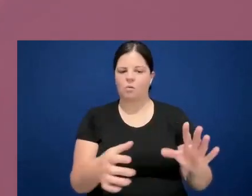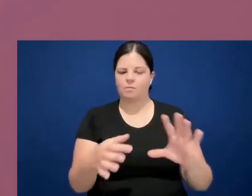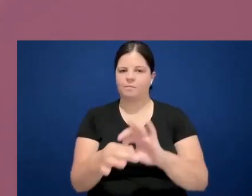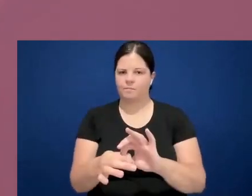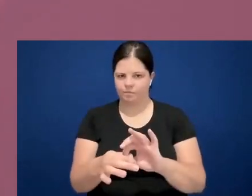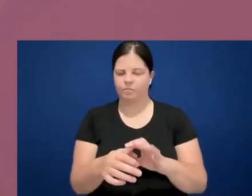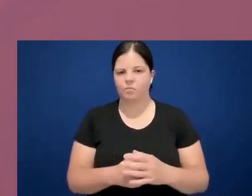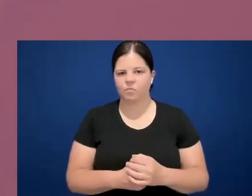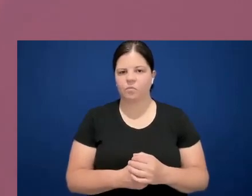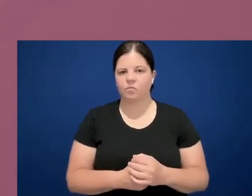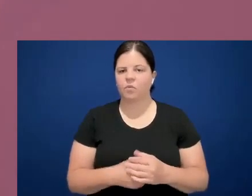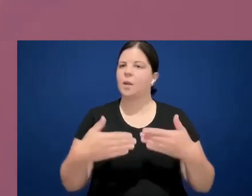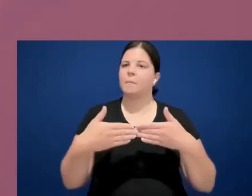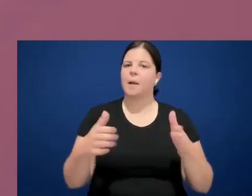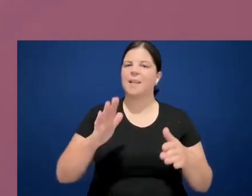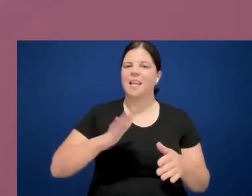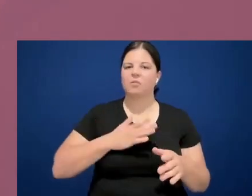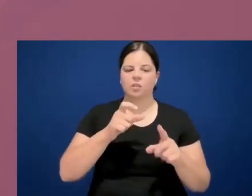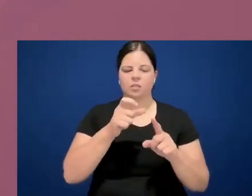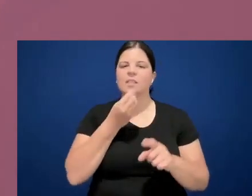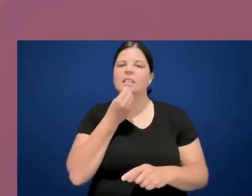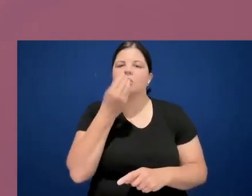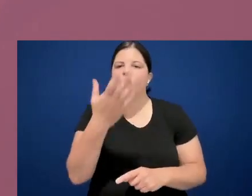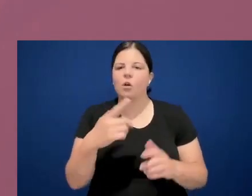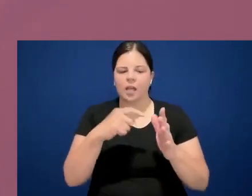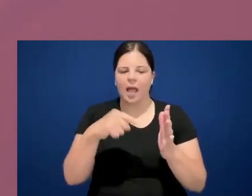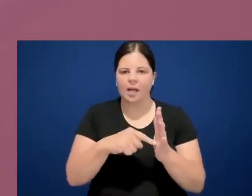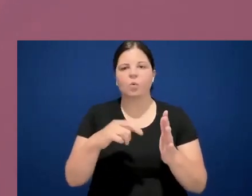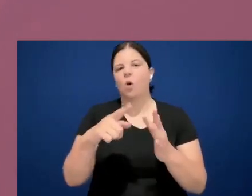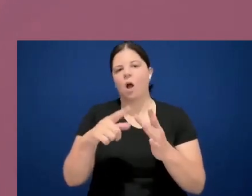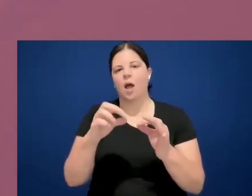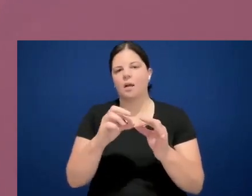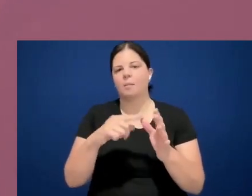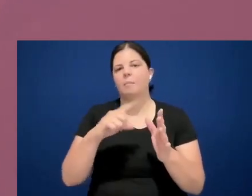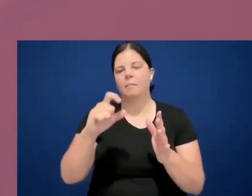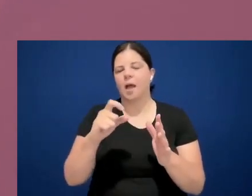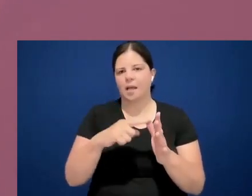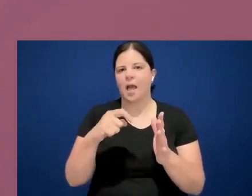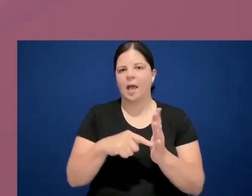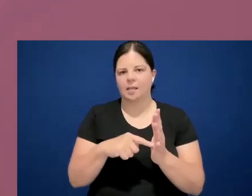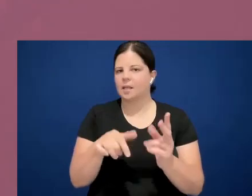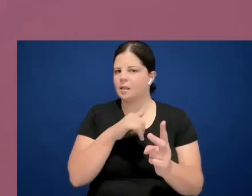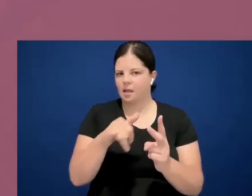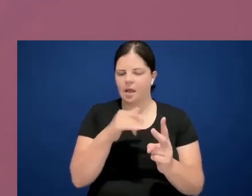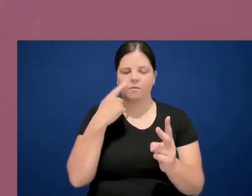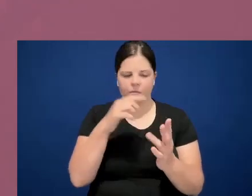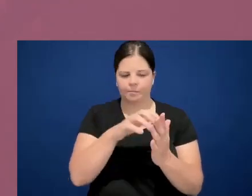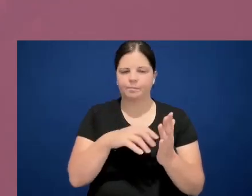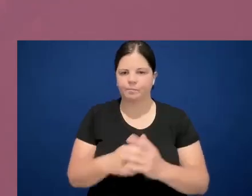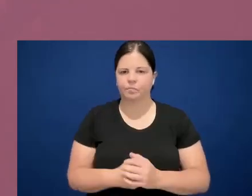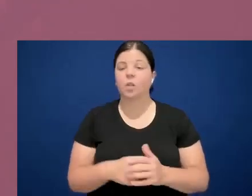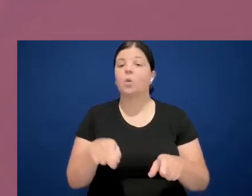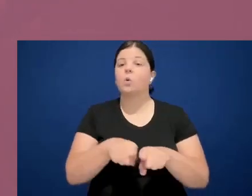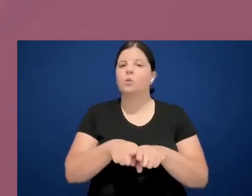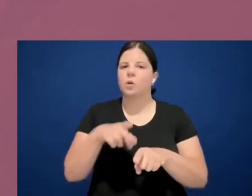That would be the Public Interest Disclosure Act or IBAC's Act. Other relevant factors will be to observe the privacy provisions